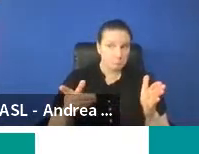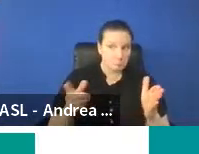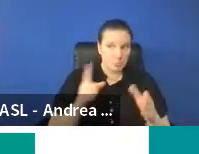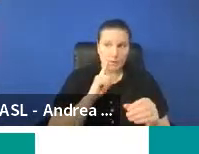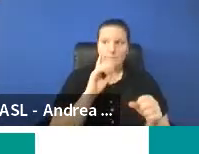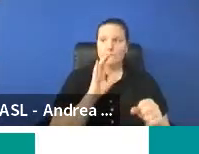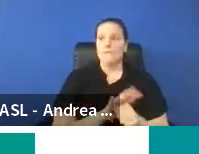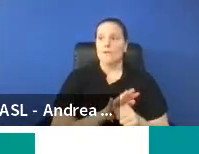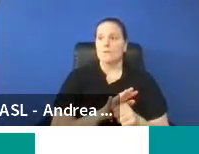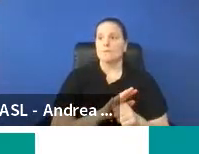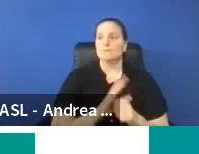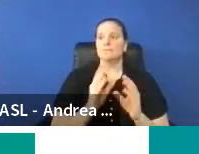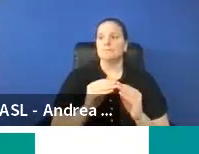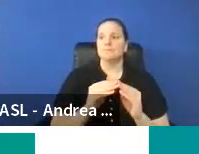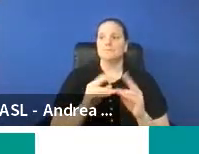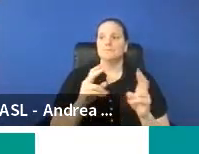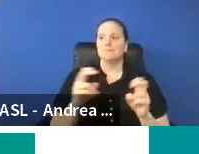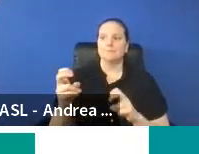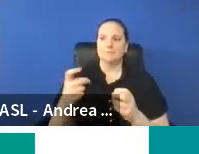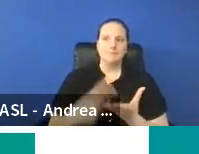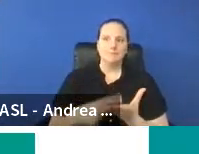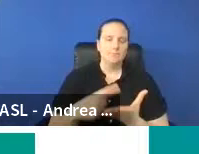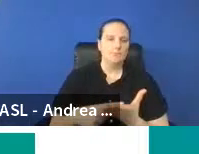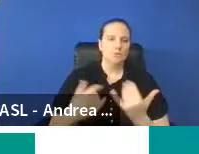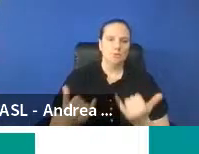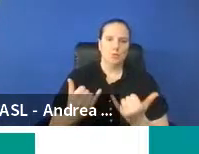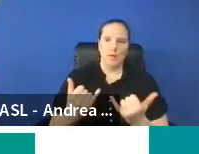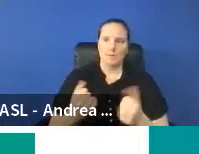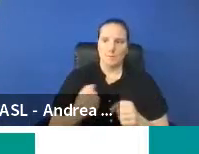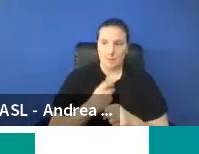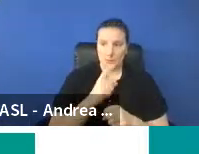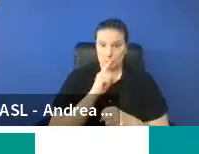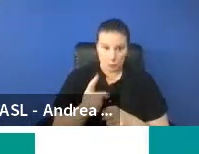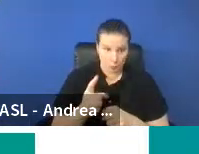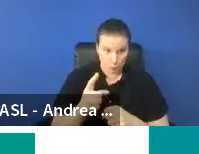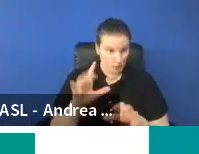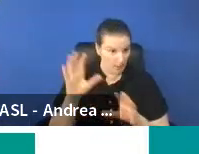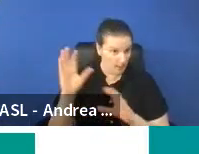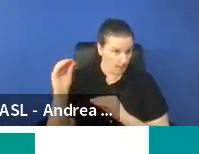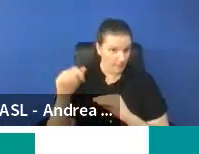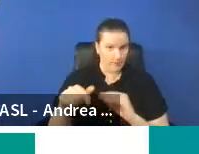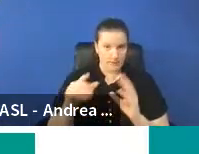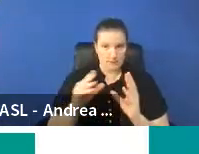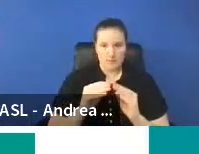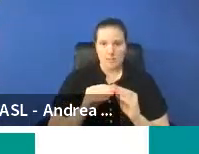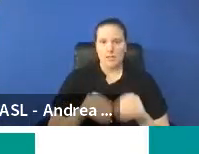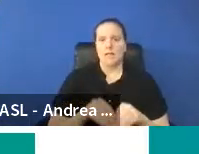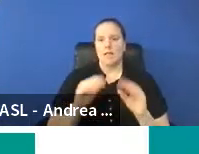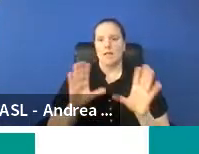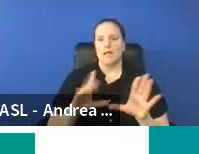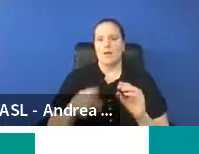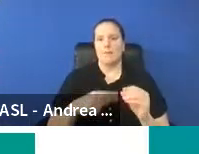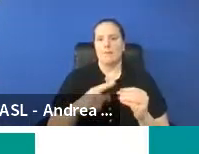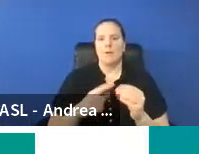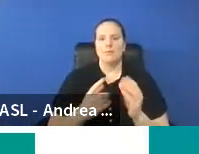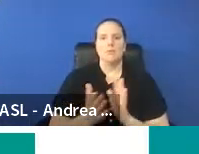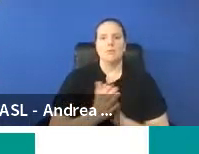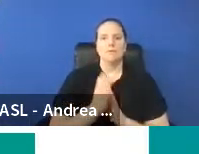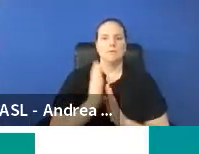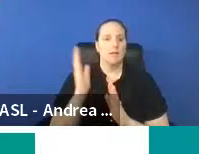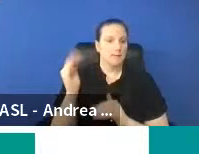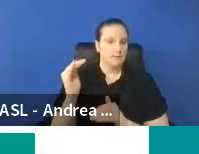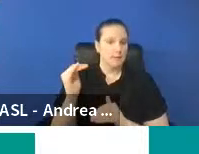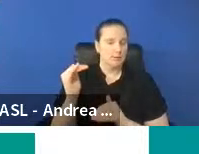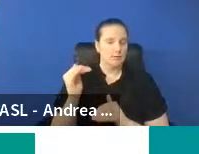meeting topics, discuss what we've talked about today, and make sure that as we leave this meeting, we're clear about some of the requests and